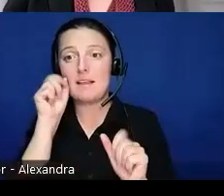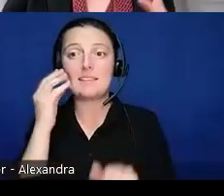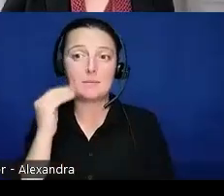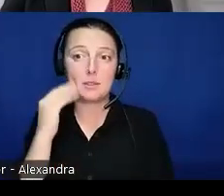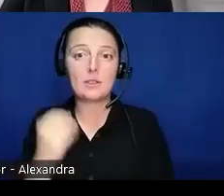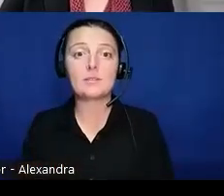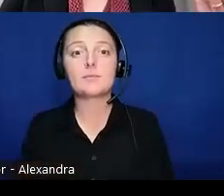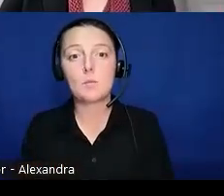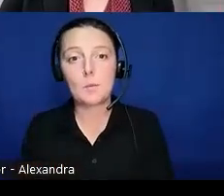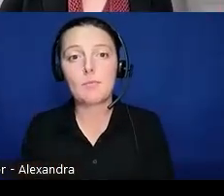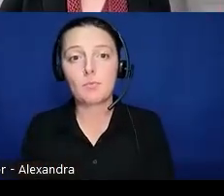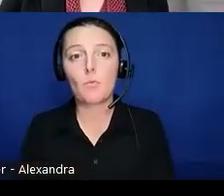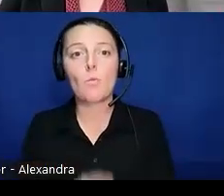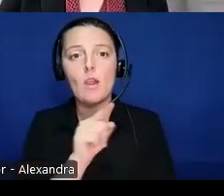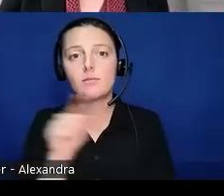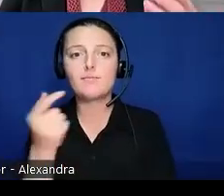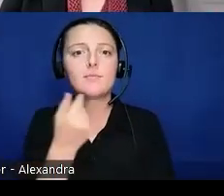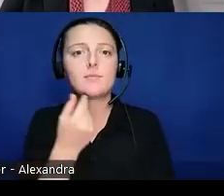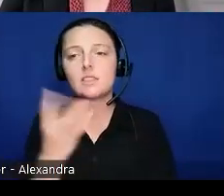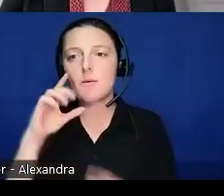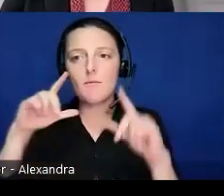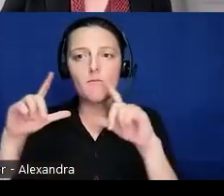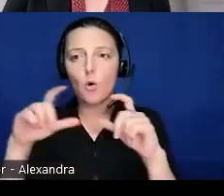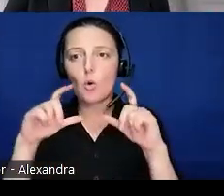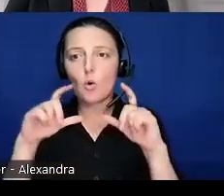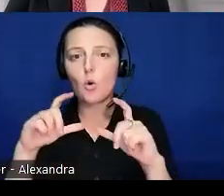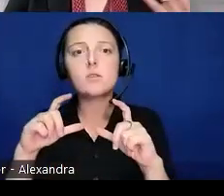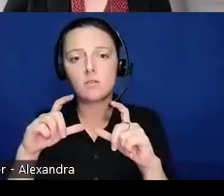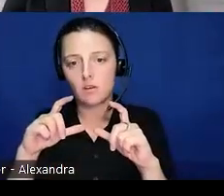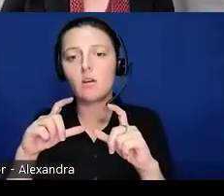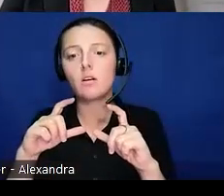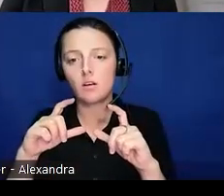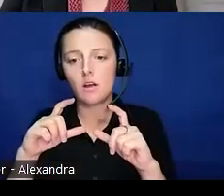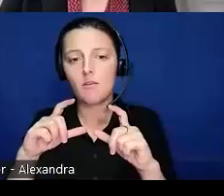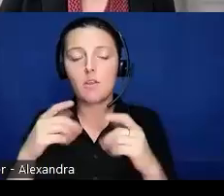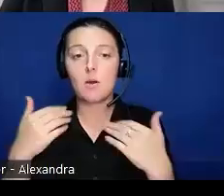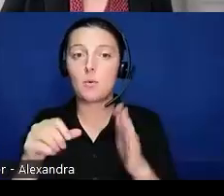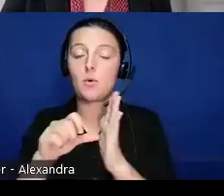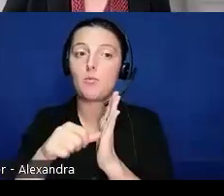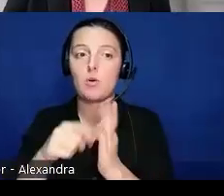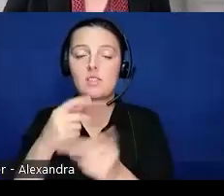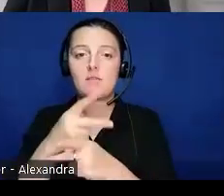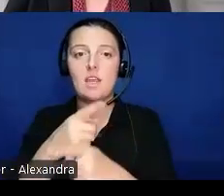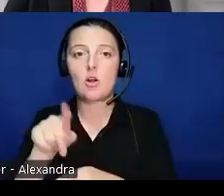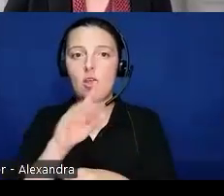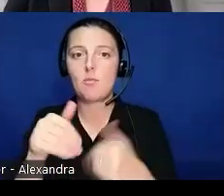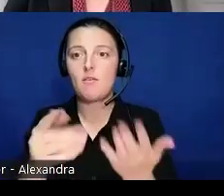These are just some photos of some of the impressive care that they were able to give out of this back of an ambulance.